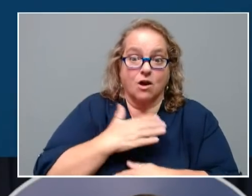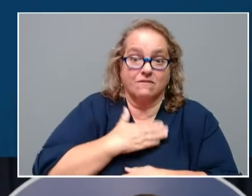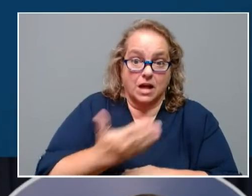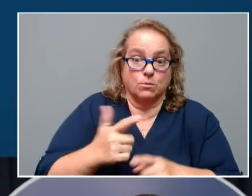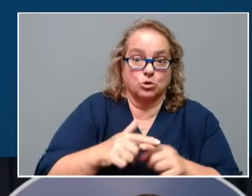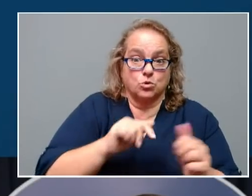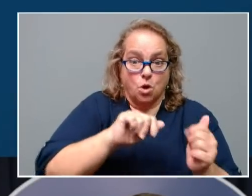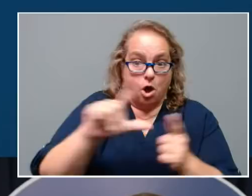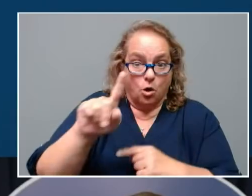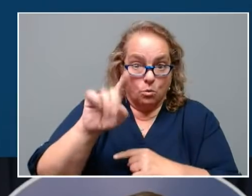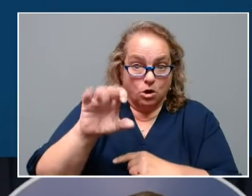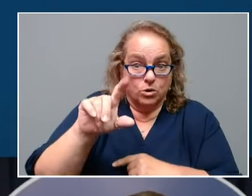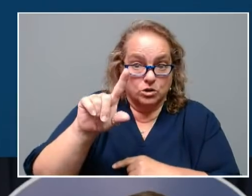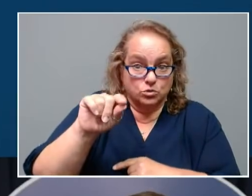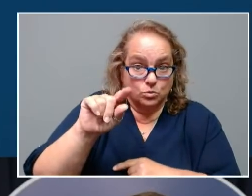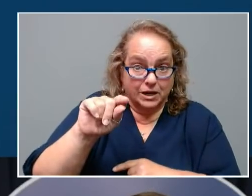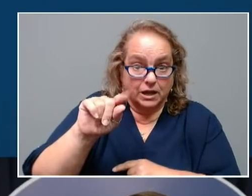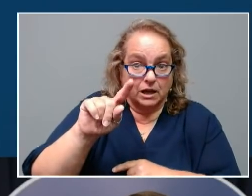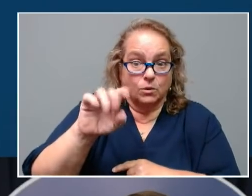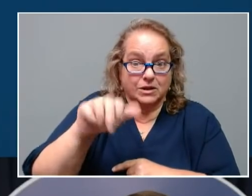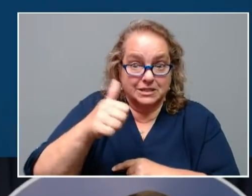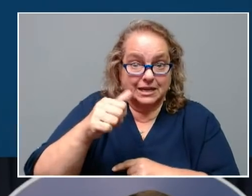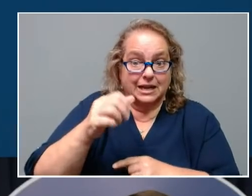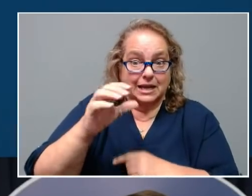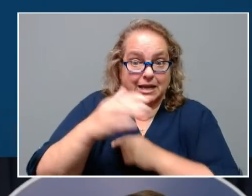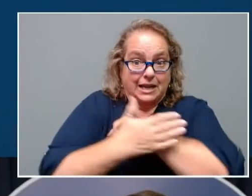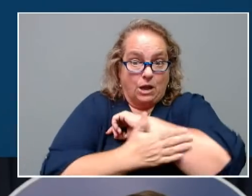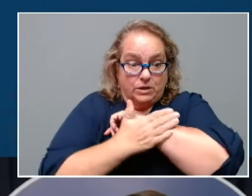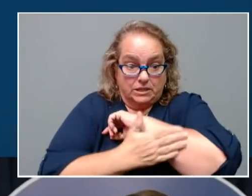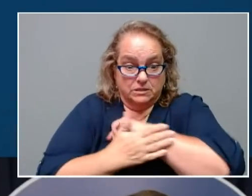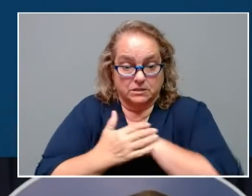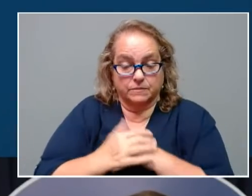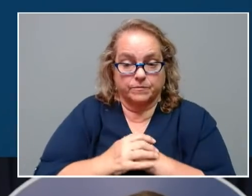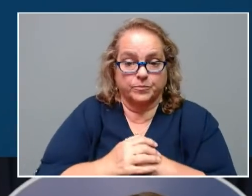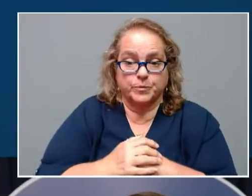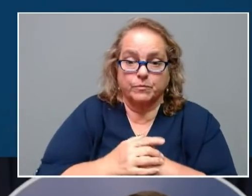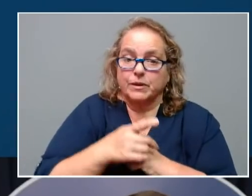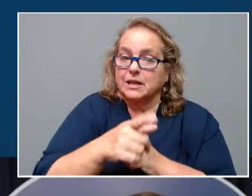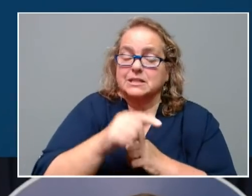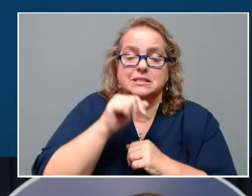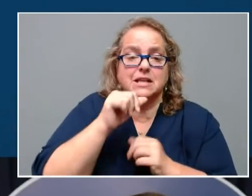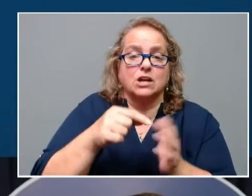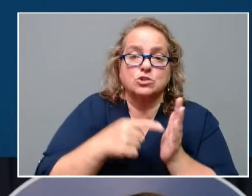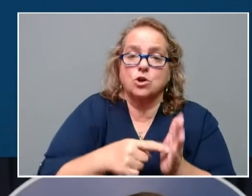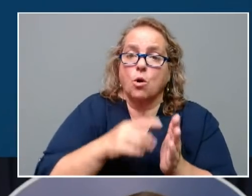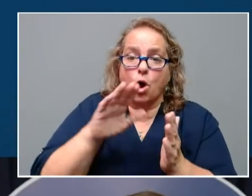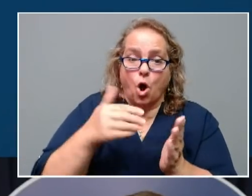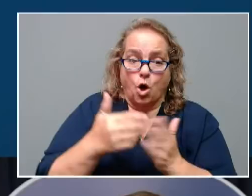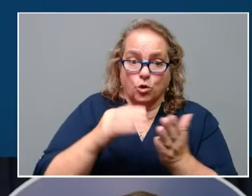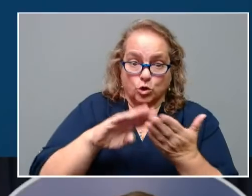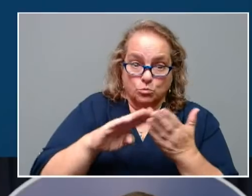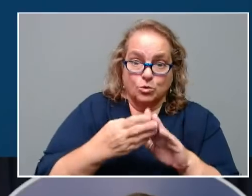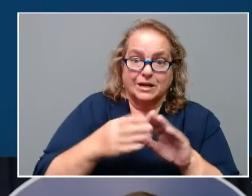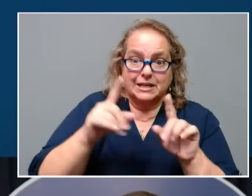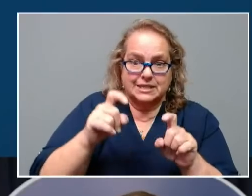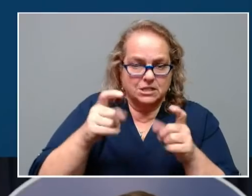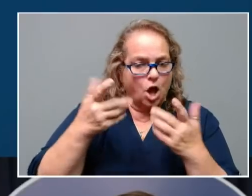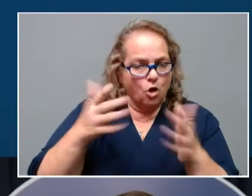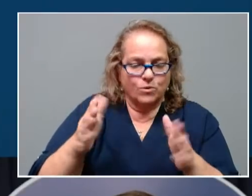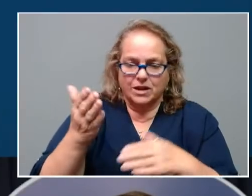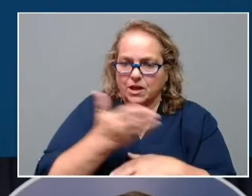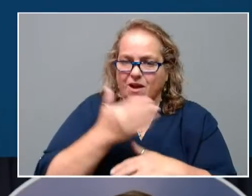that school districts. This also doesn't show all the community testing that is already out there in every community that you can go to.